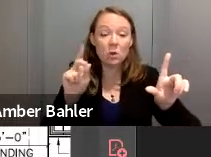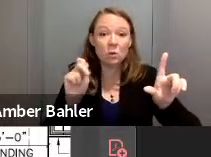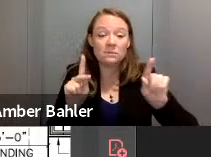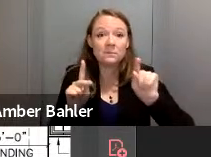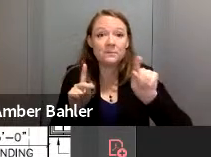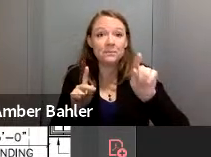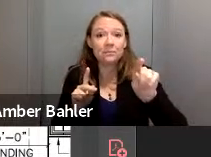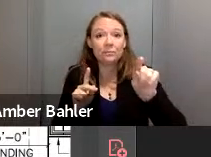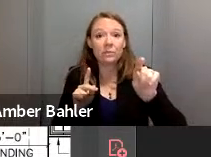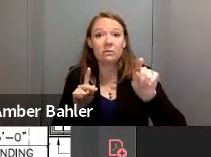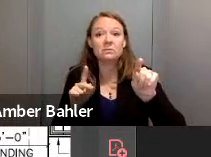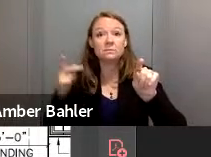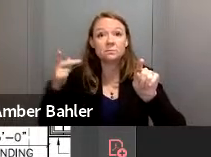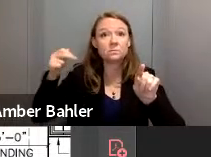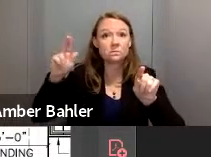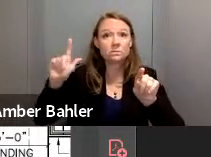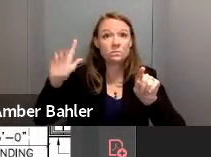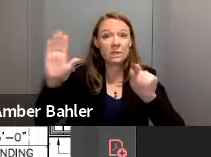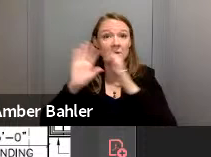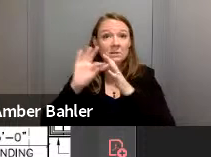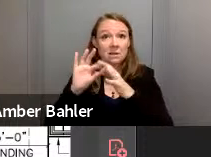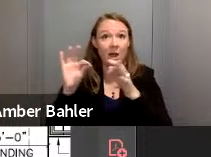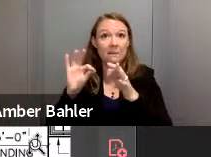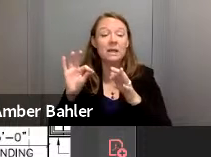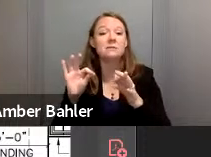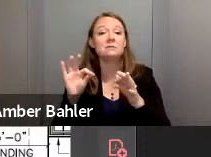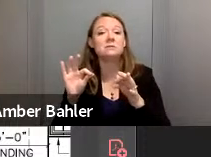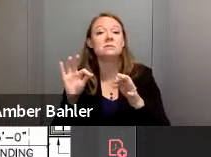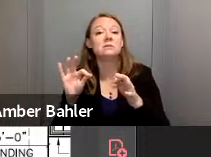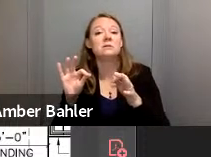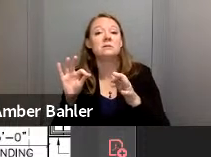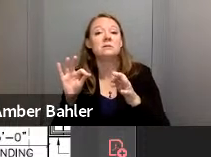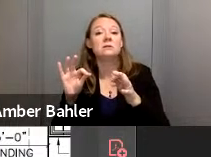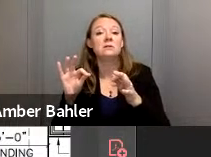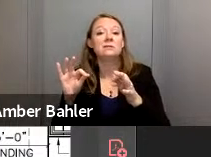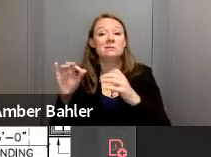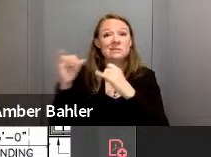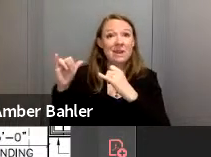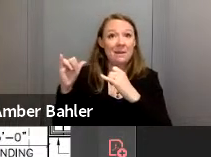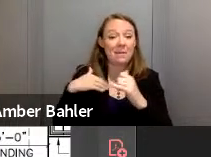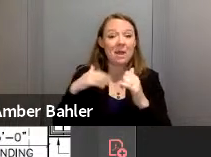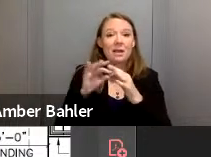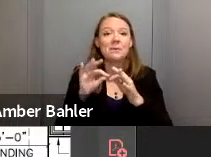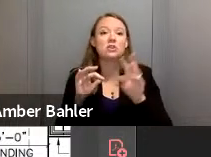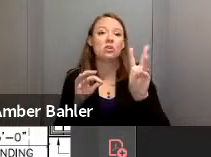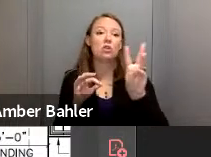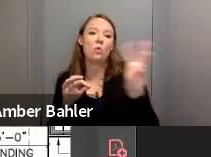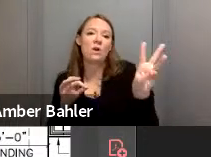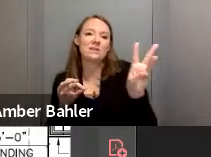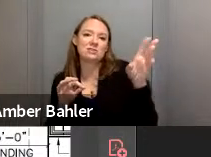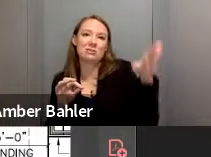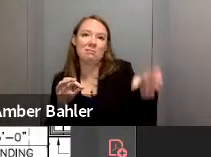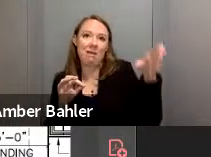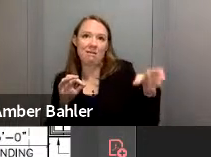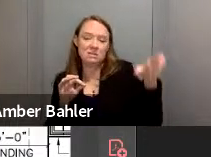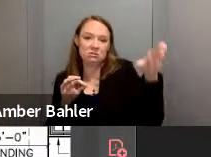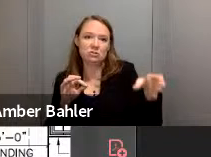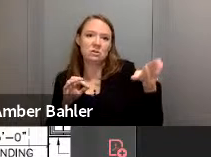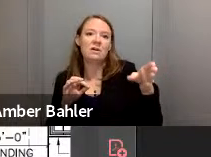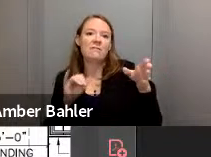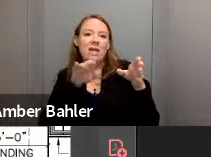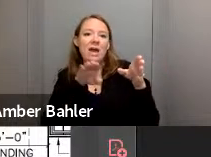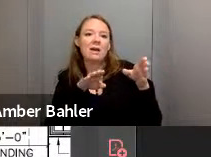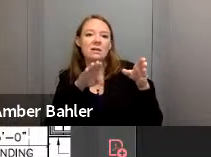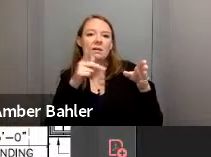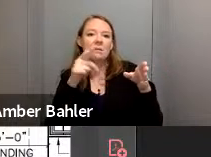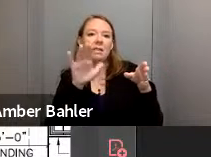In addition to what Paul had brought up, what I was bringing up on the western edge of this platform, right near the stairwell, you can see the opening